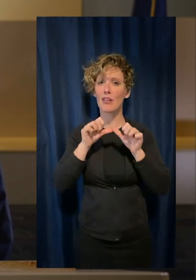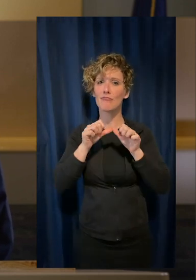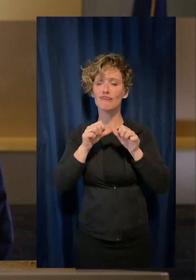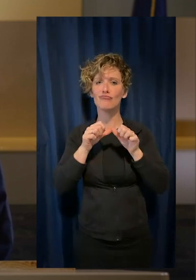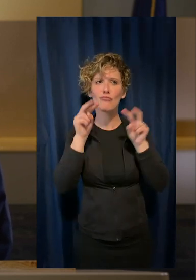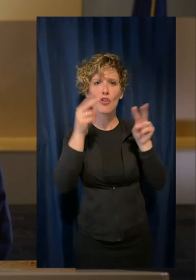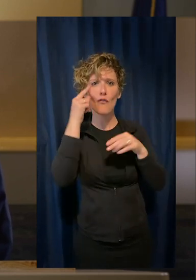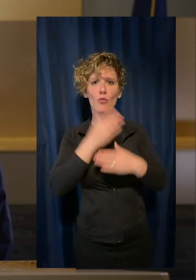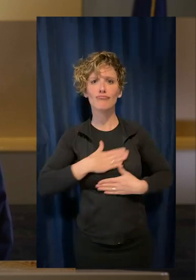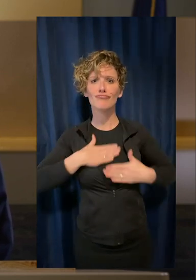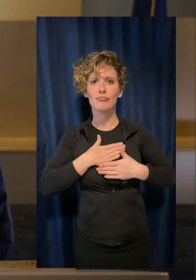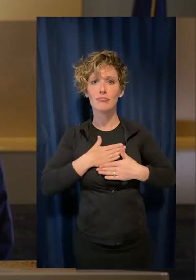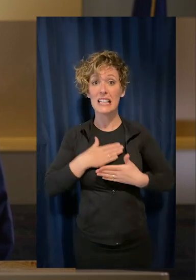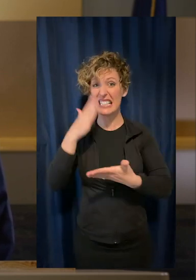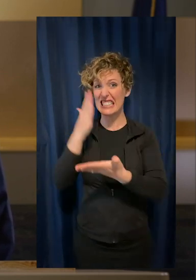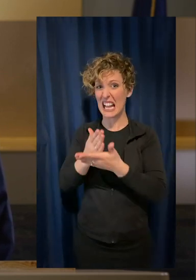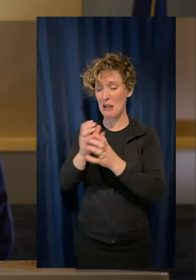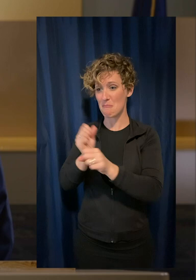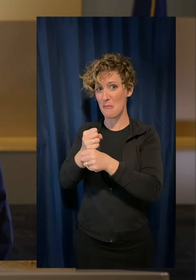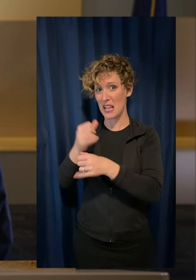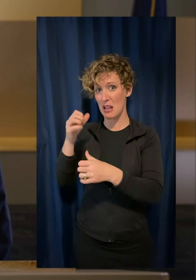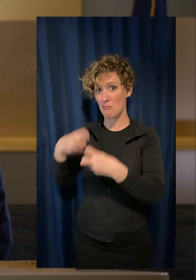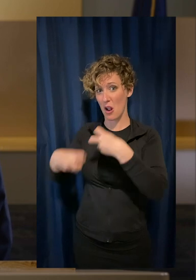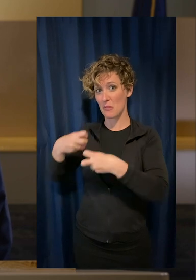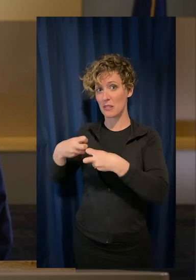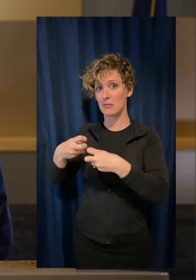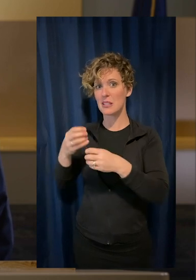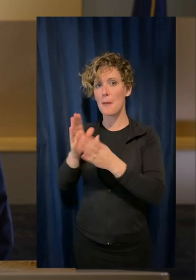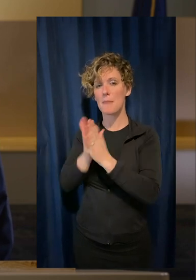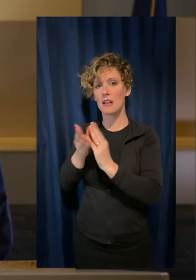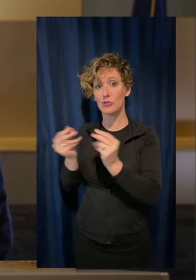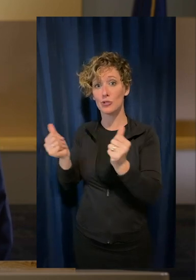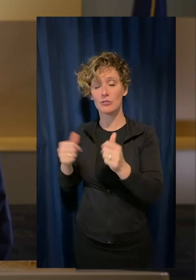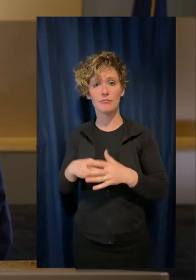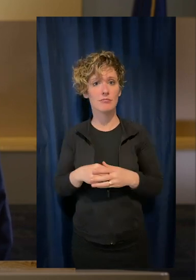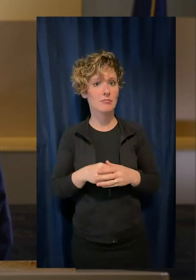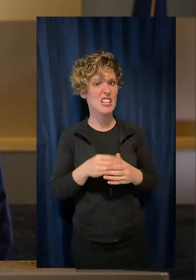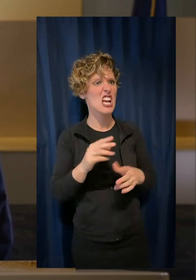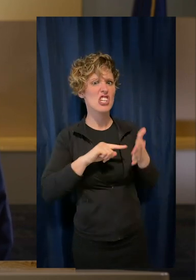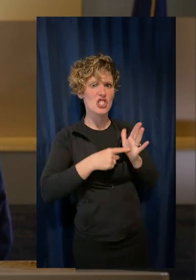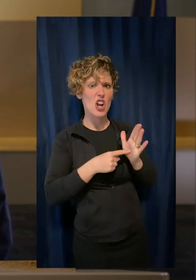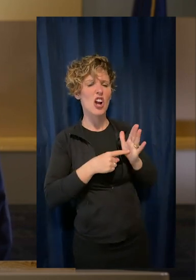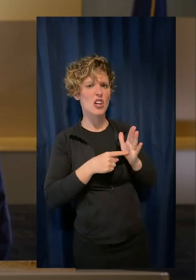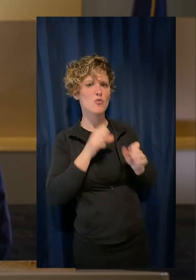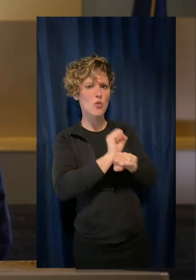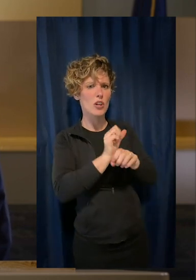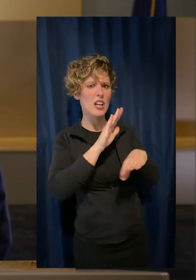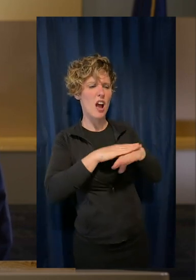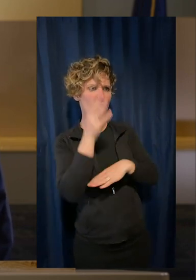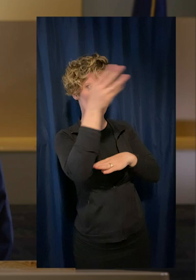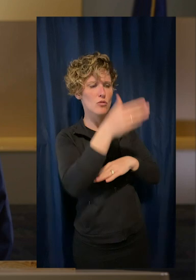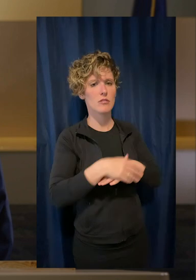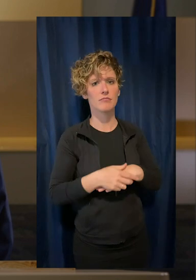out problems and become the solution. Stop repeating the past and start creating the future. Stop playing it safe and start taking